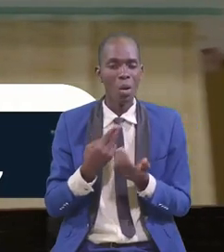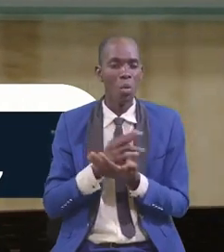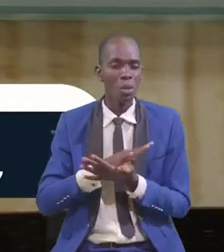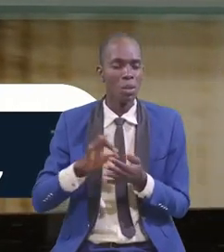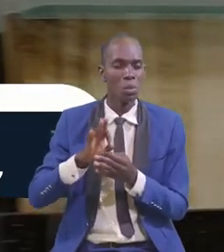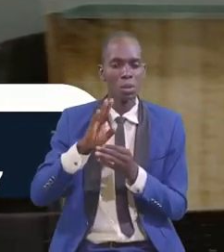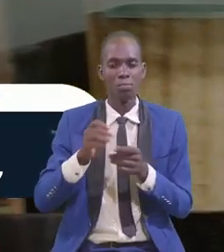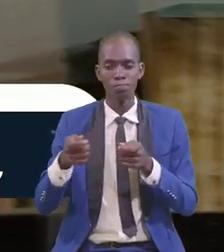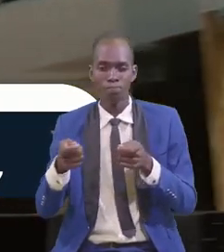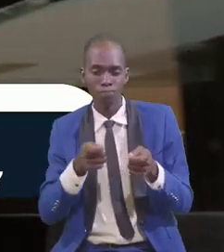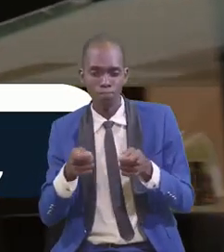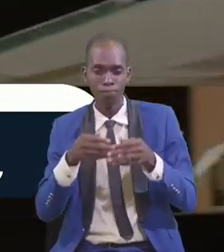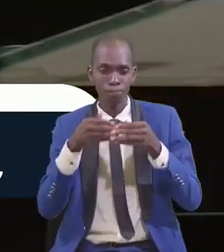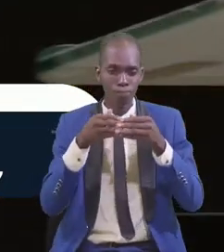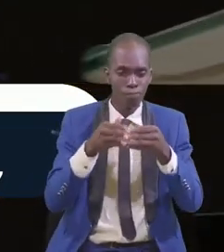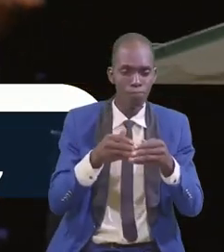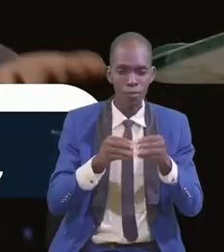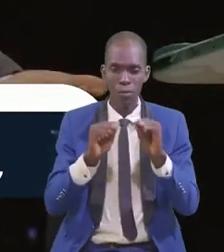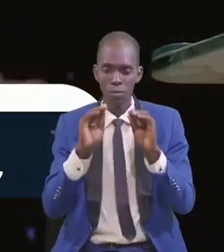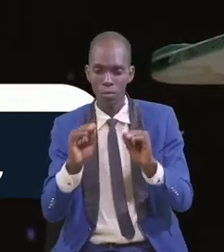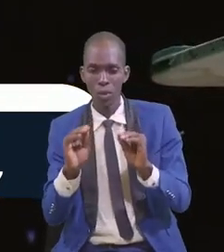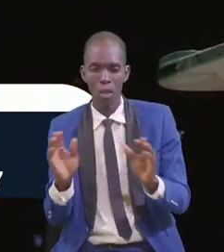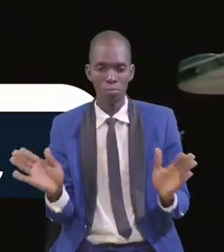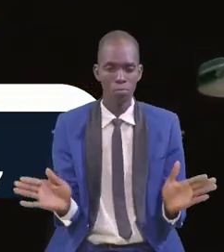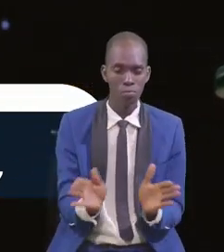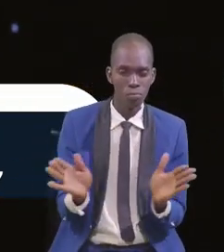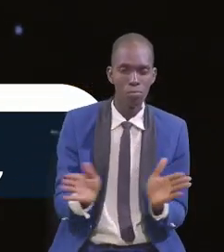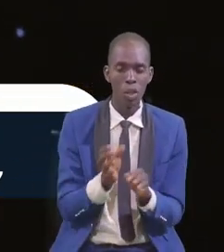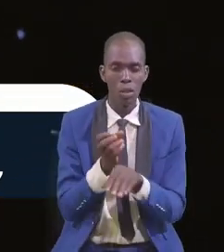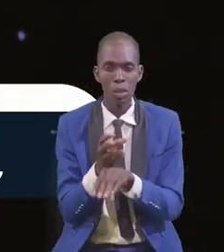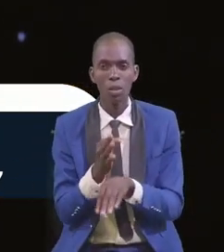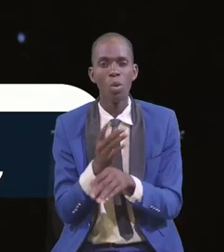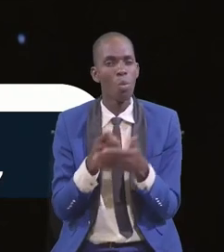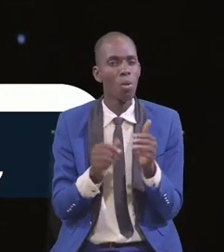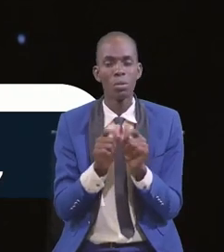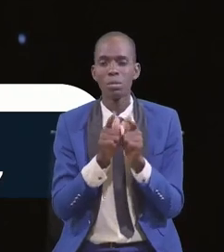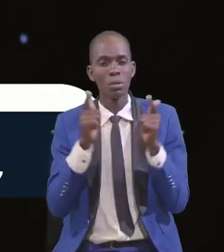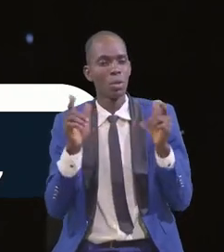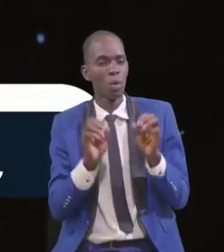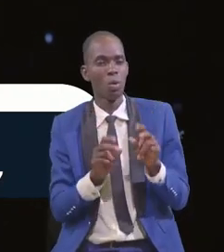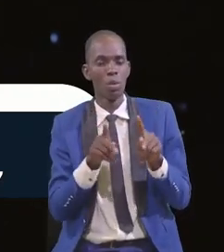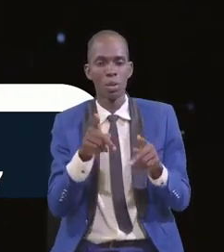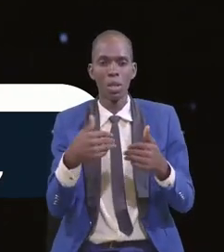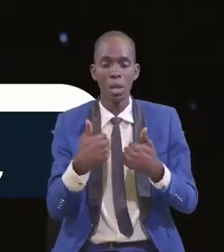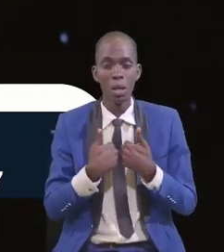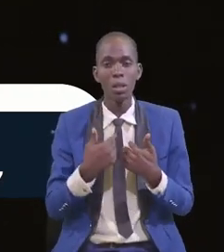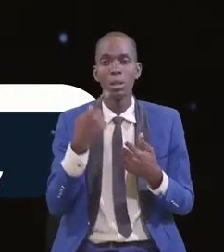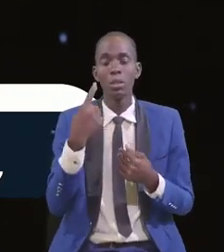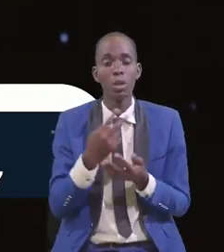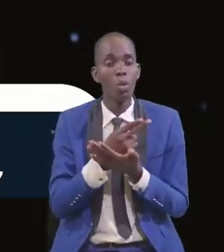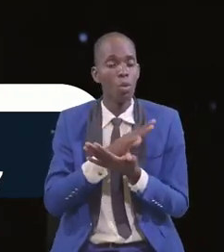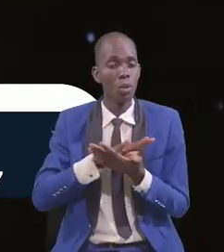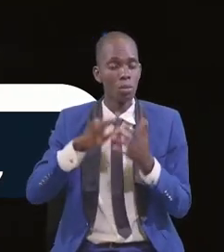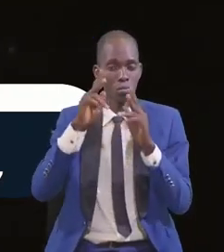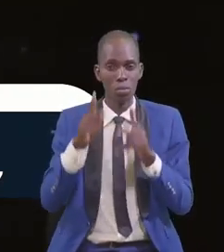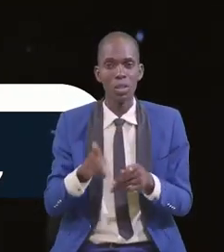guiding and leading and teaching and instructing. What a great privilege he has, the godly person. That's